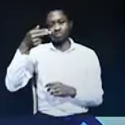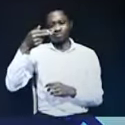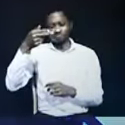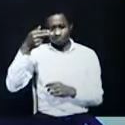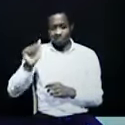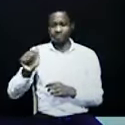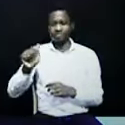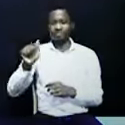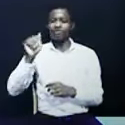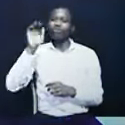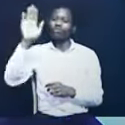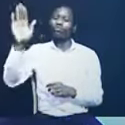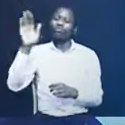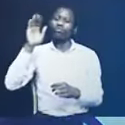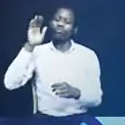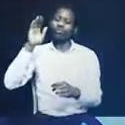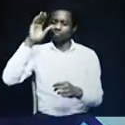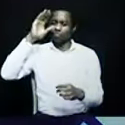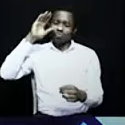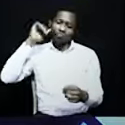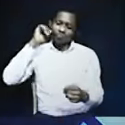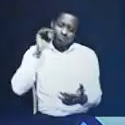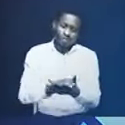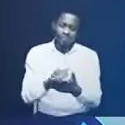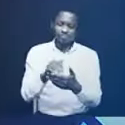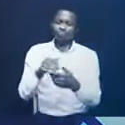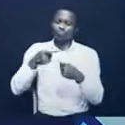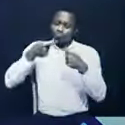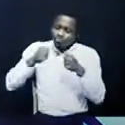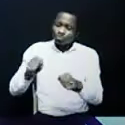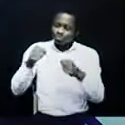or even be with her. That